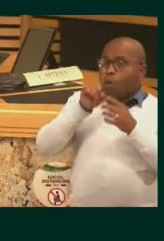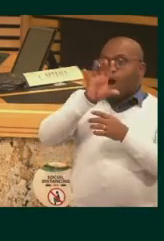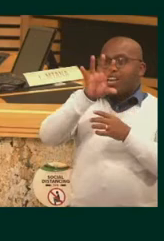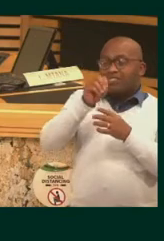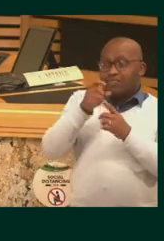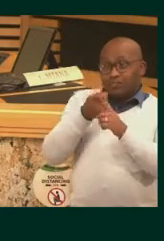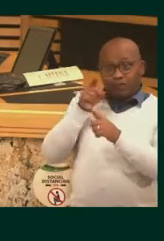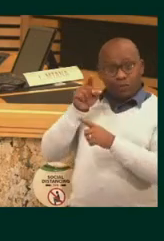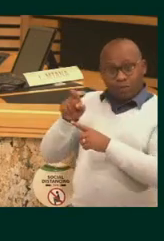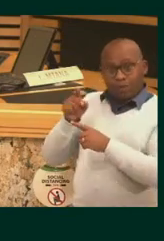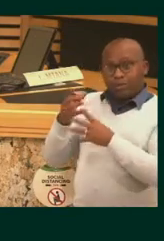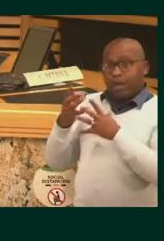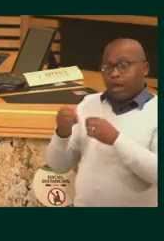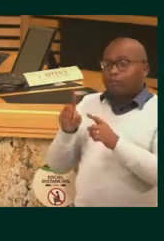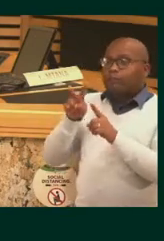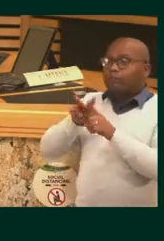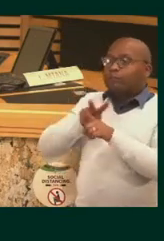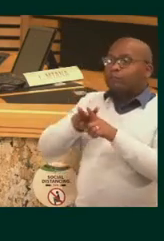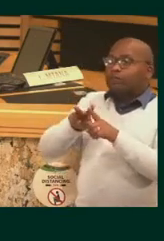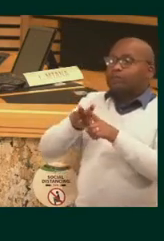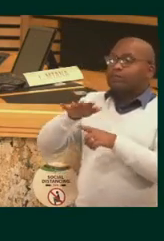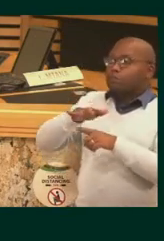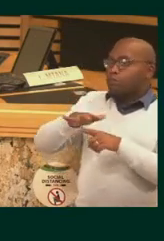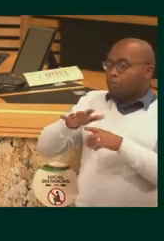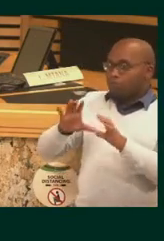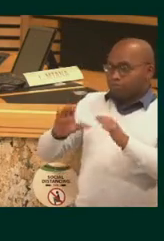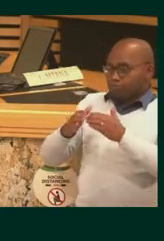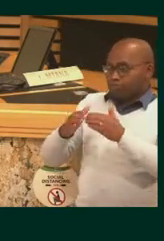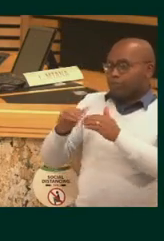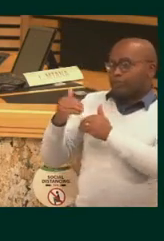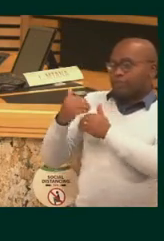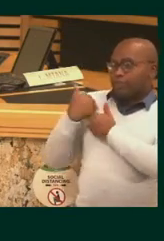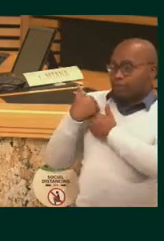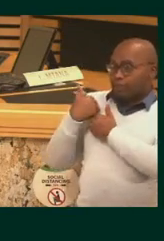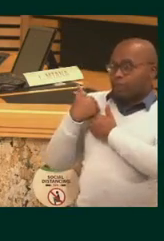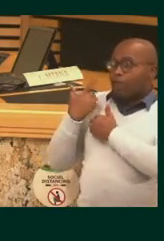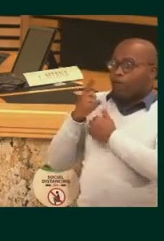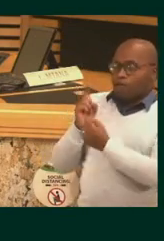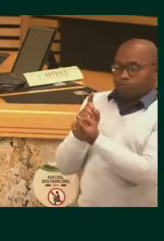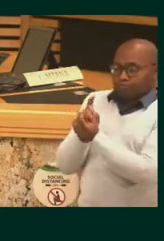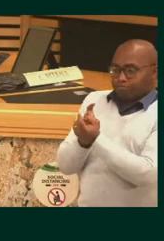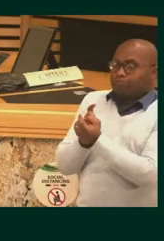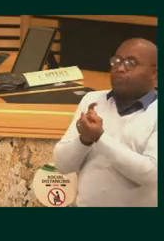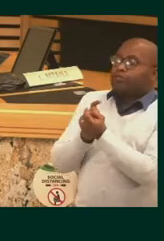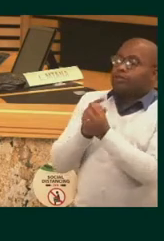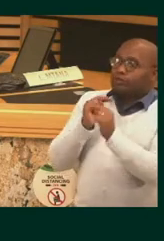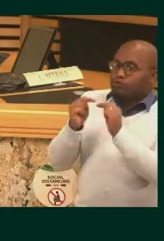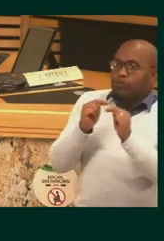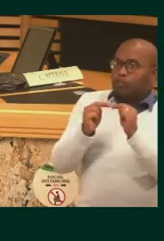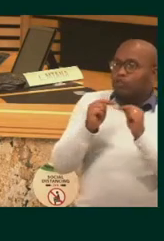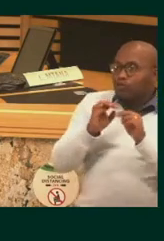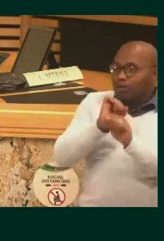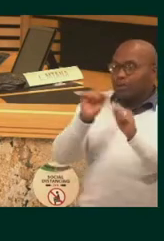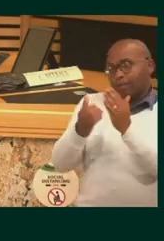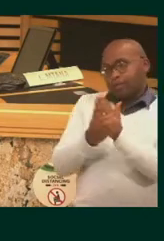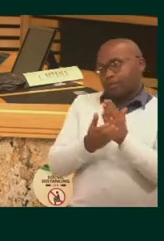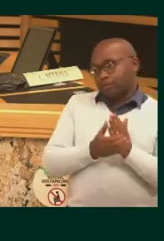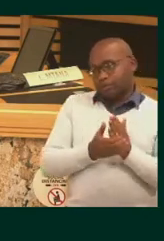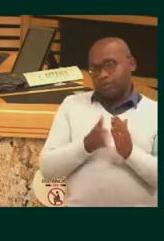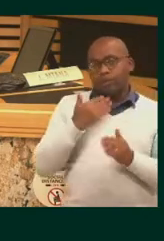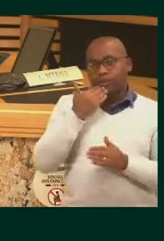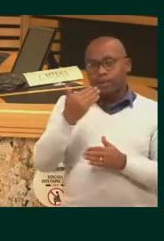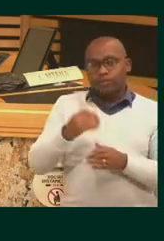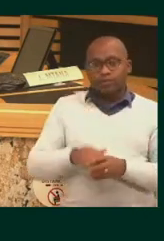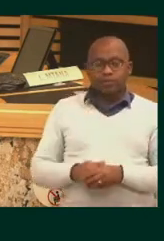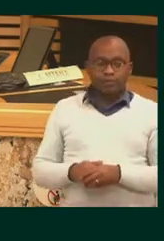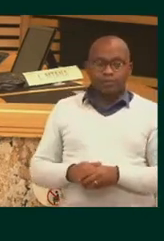the remaining 49 stations are utilizing the alternative rooms to offer victim friendly Services thank you thank